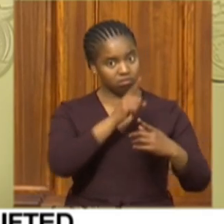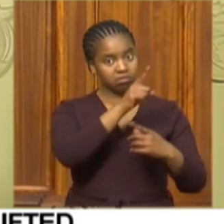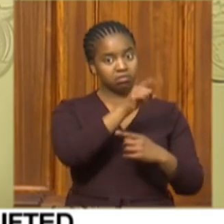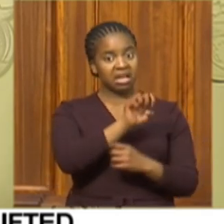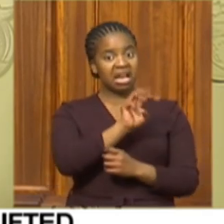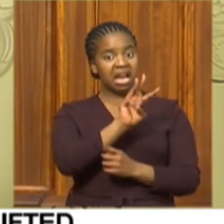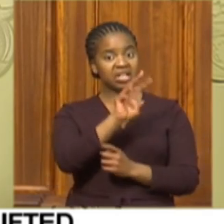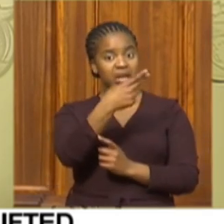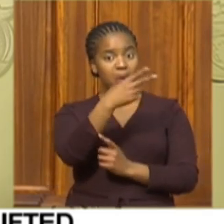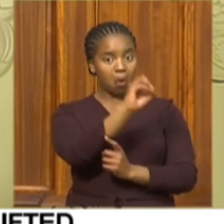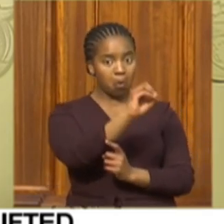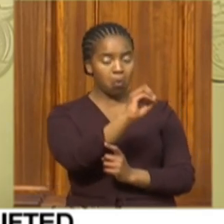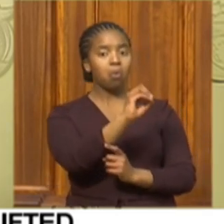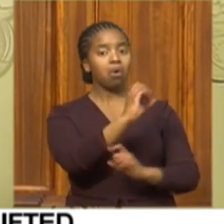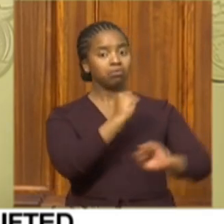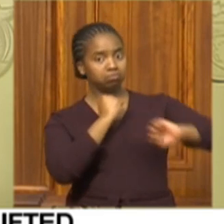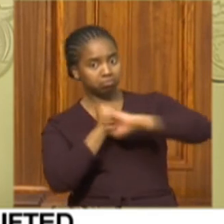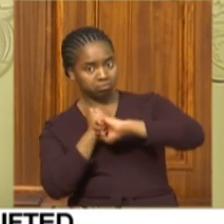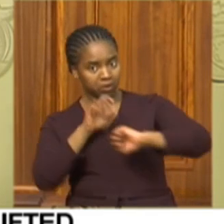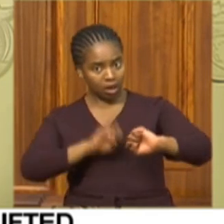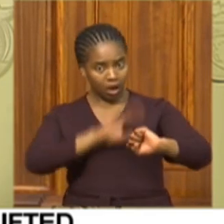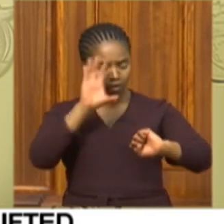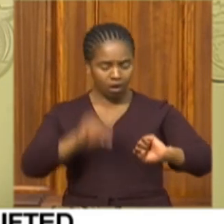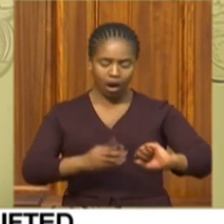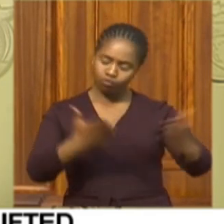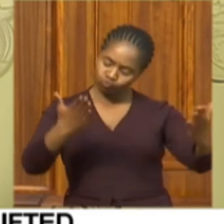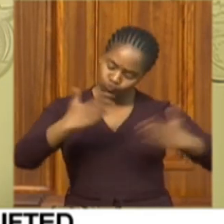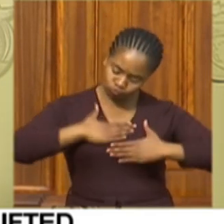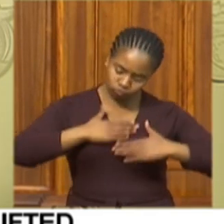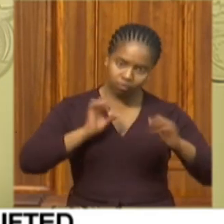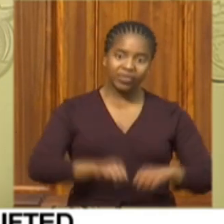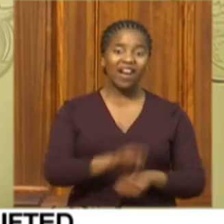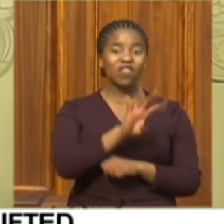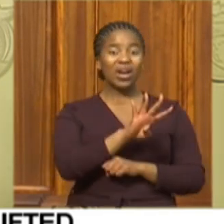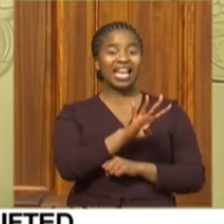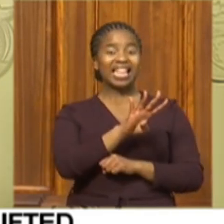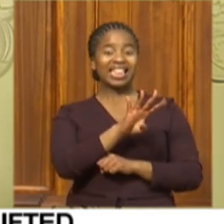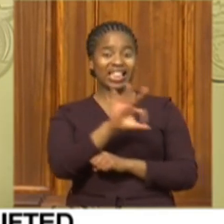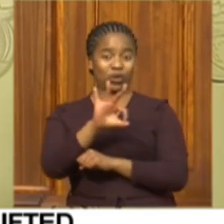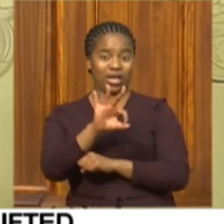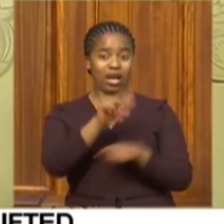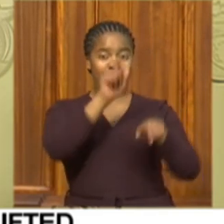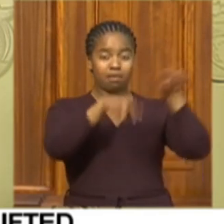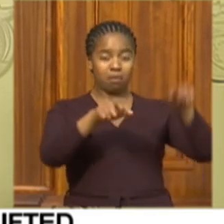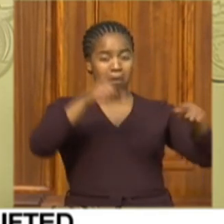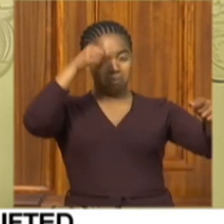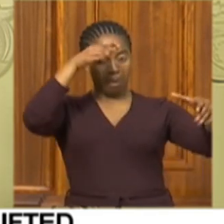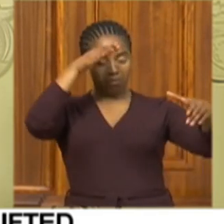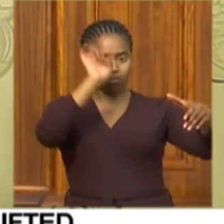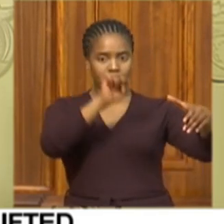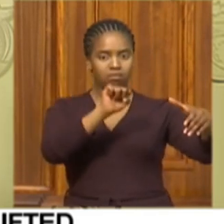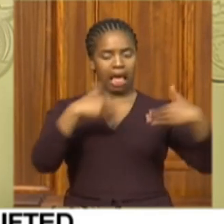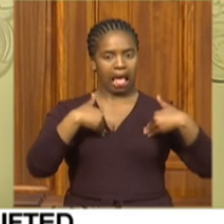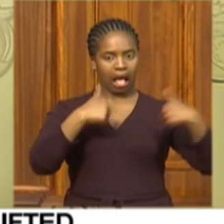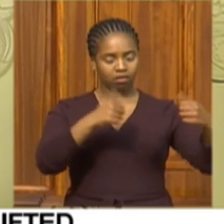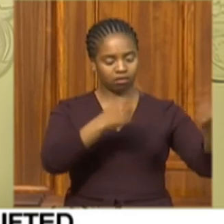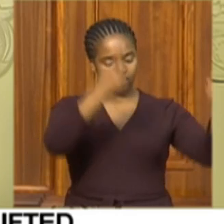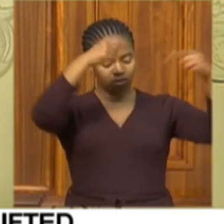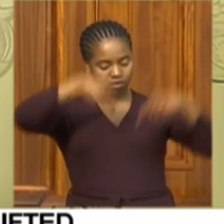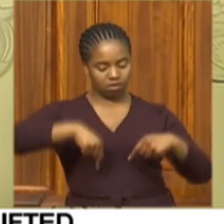from the WHO, which has brought 43 experts to South Africa to assist